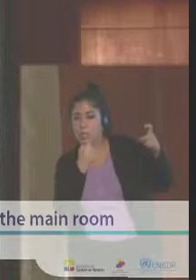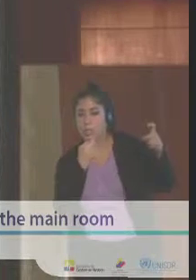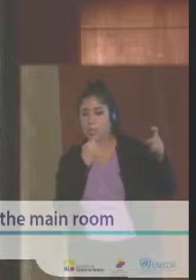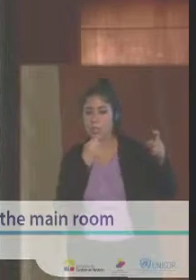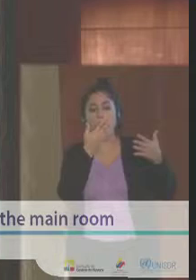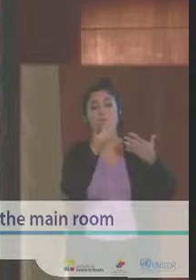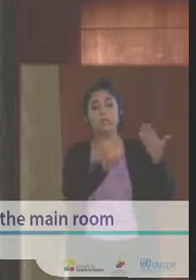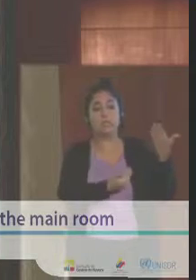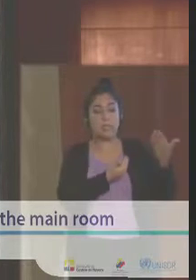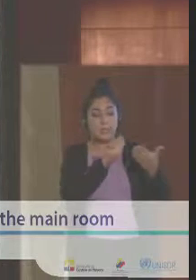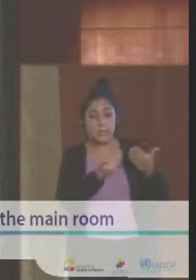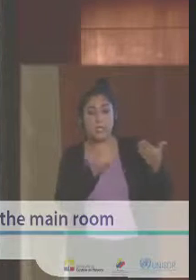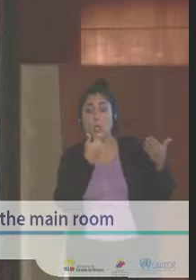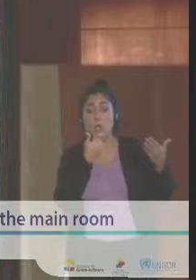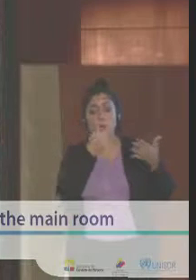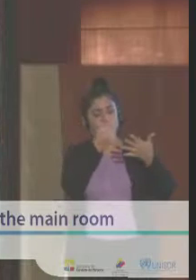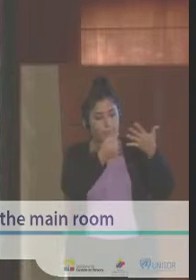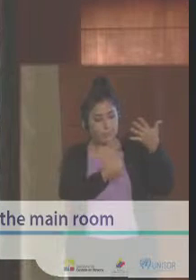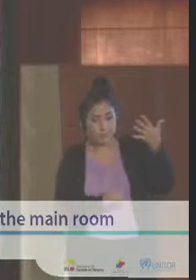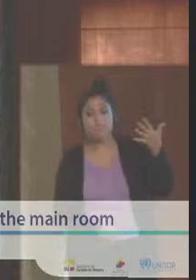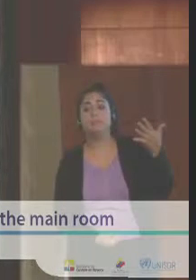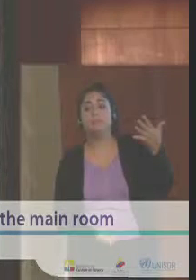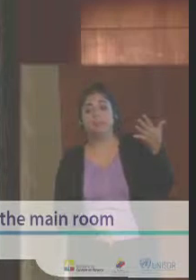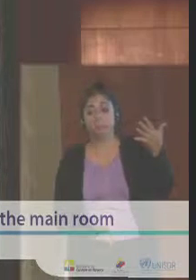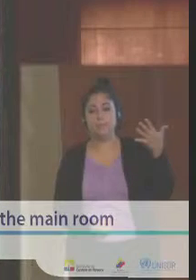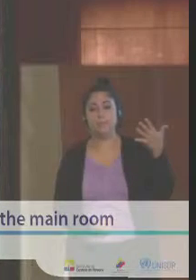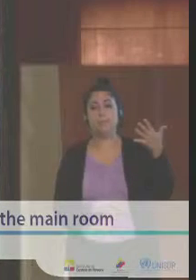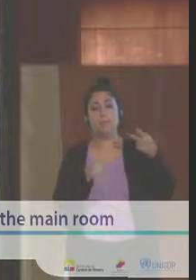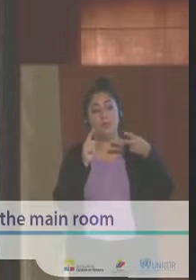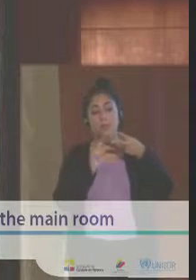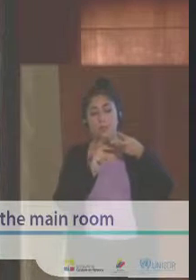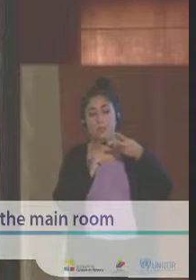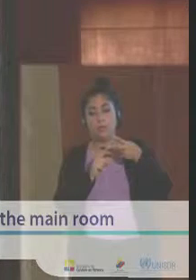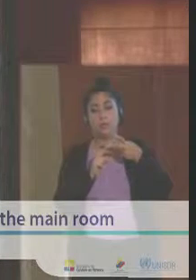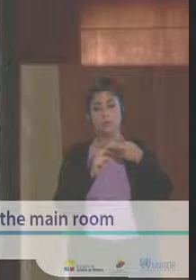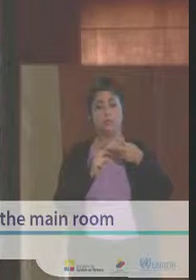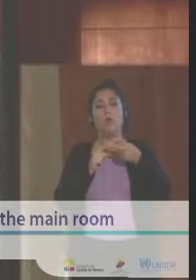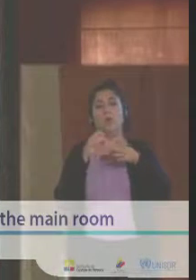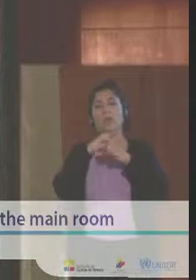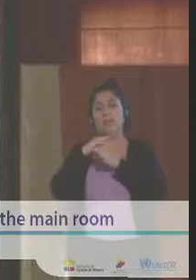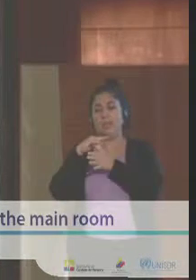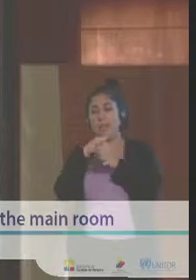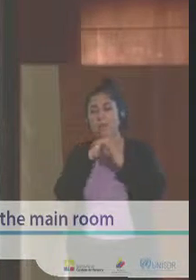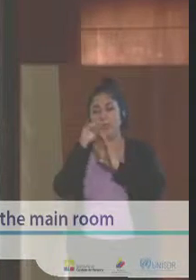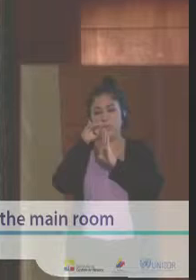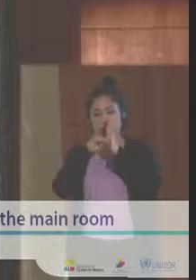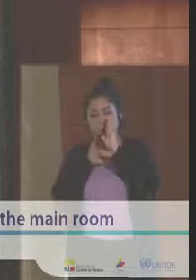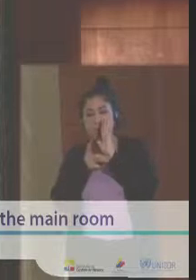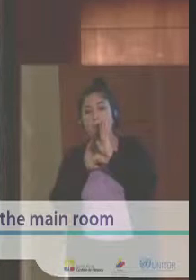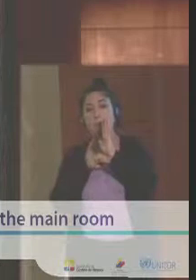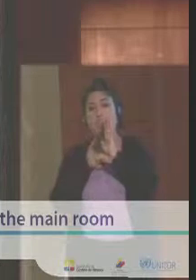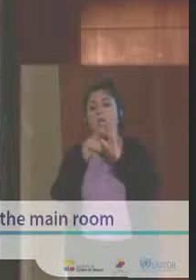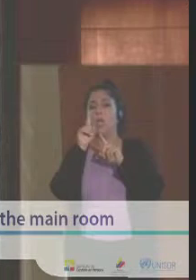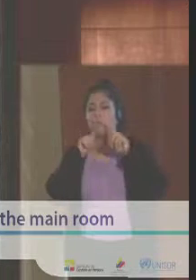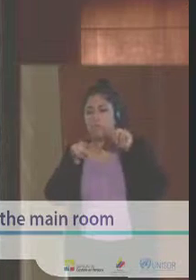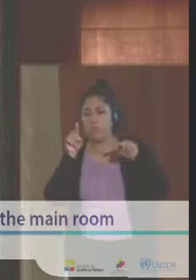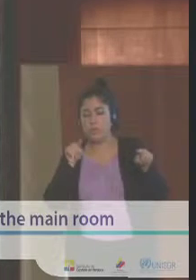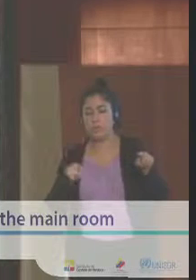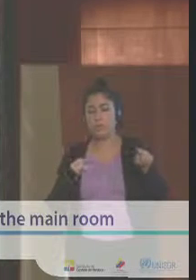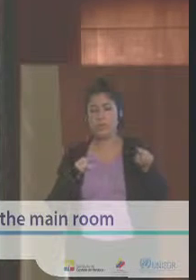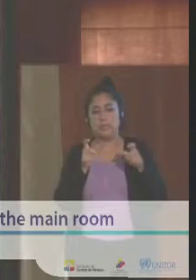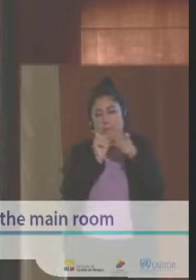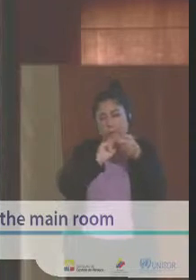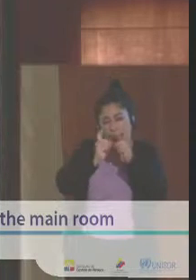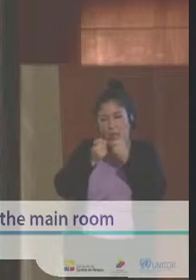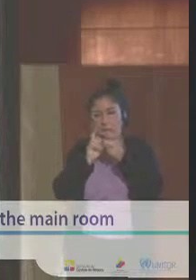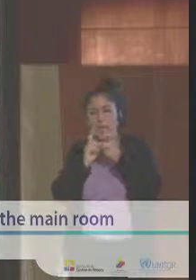the prospective risk of public investment projects, and measures to reduce disaster risks, and adaptation to climate change